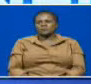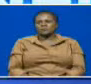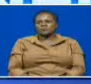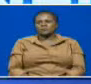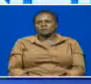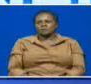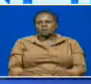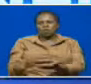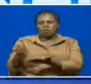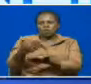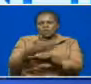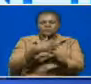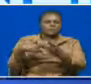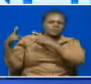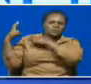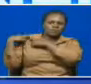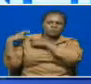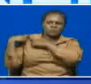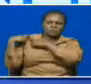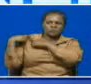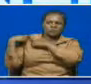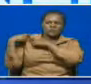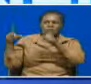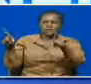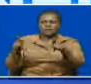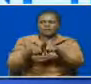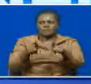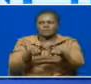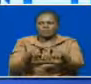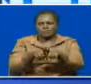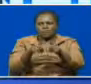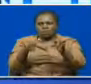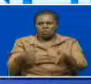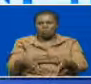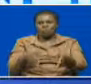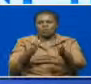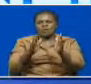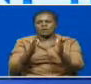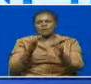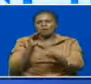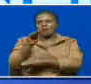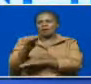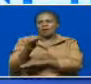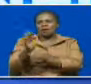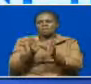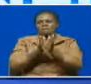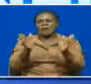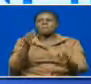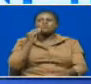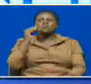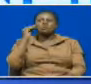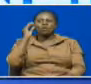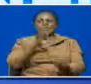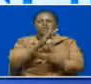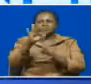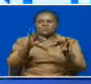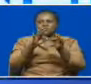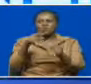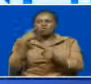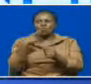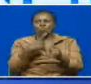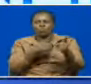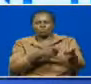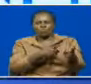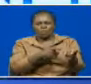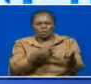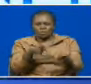a collective responsibility. And even by the way we've actually asked the audience back at home, specifically who is to blame,